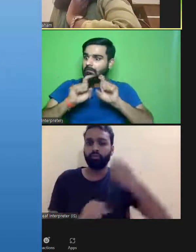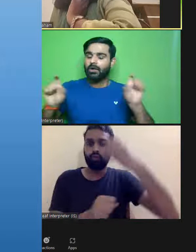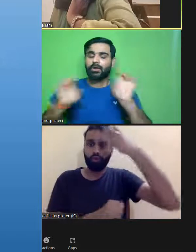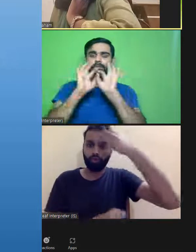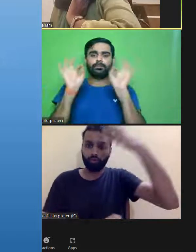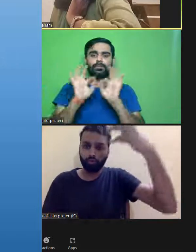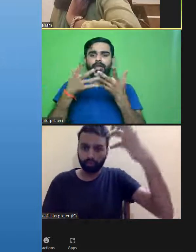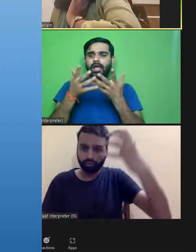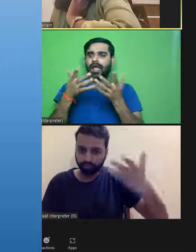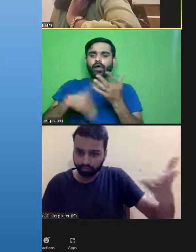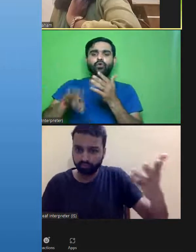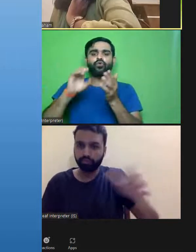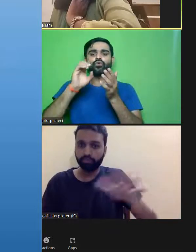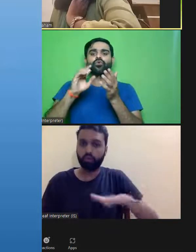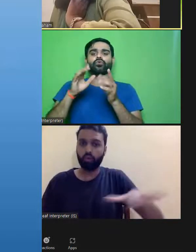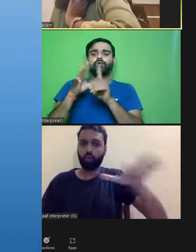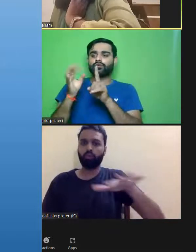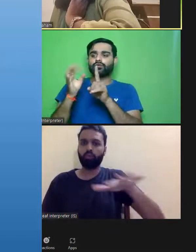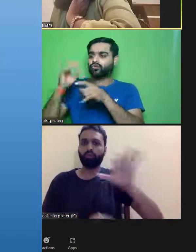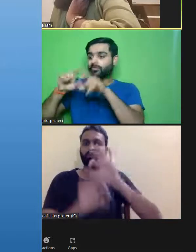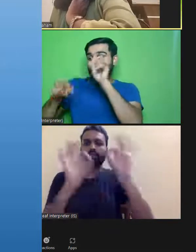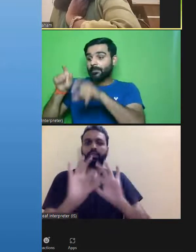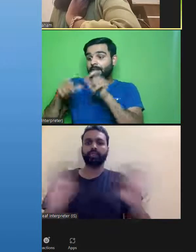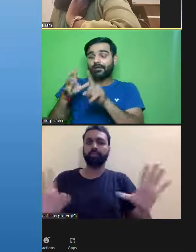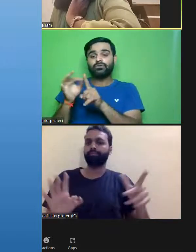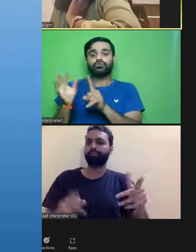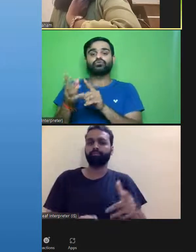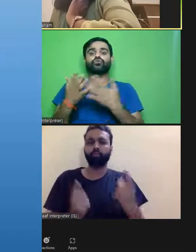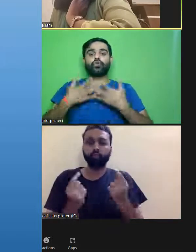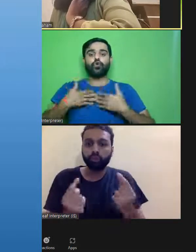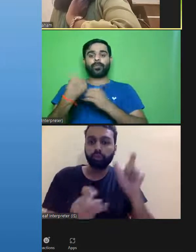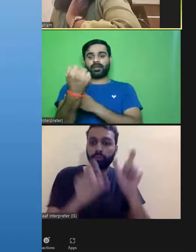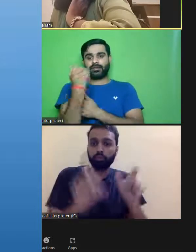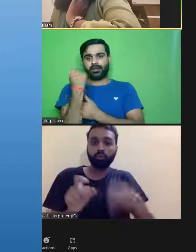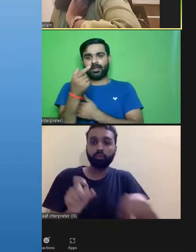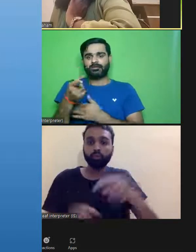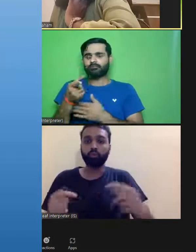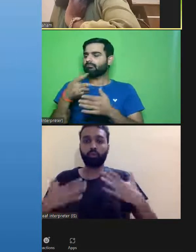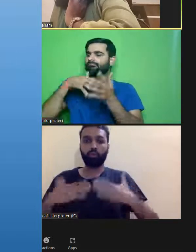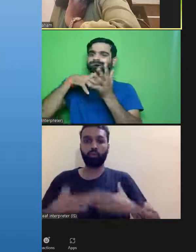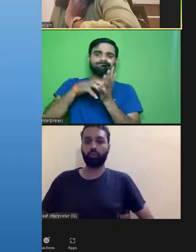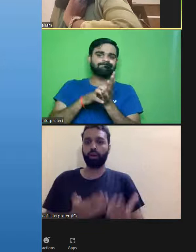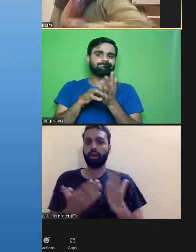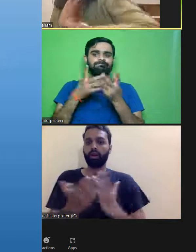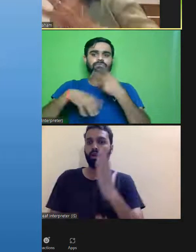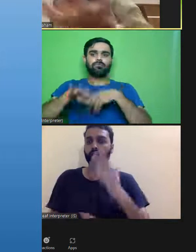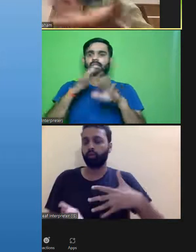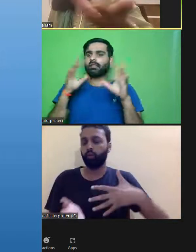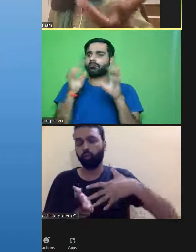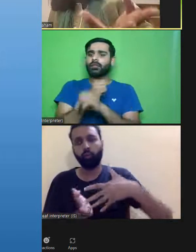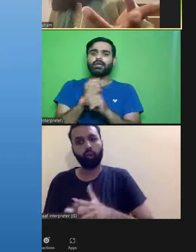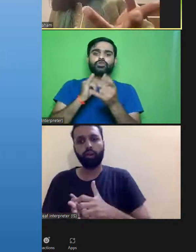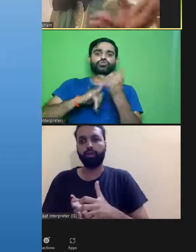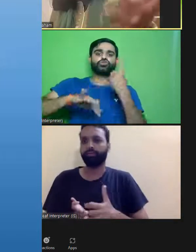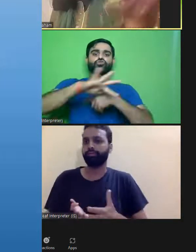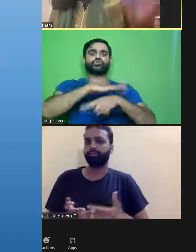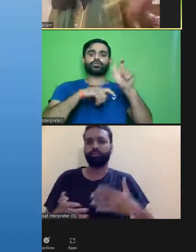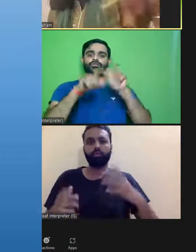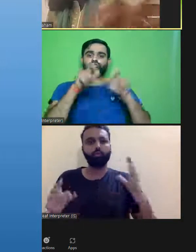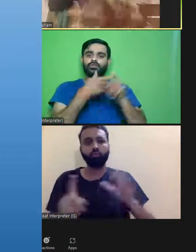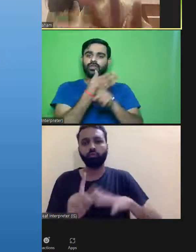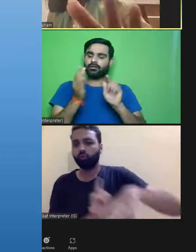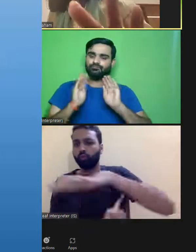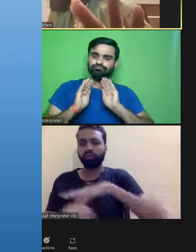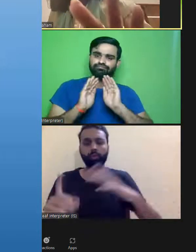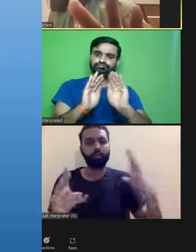the COSP are for the poorest people. Human rights discourses were very weak. There was lack of civil society push on the themes, and